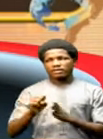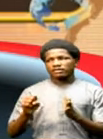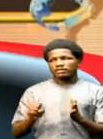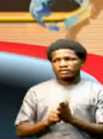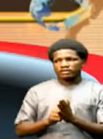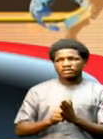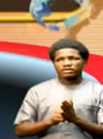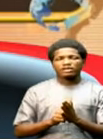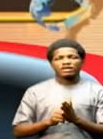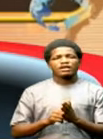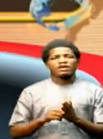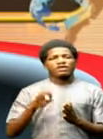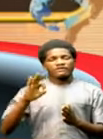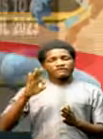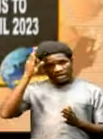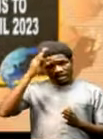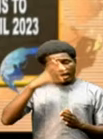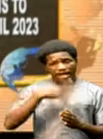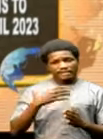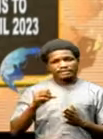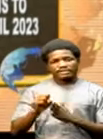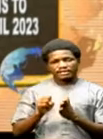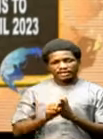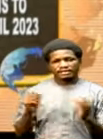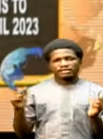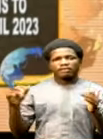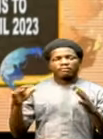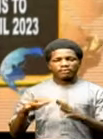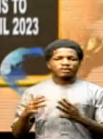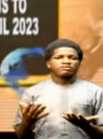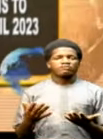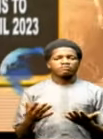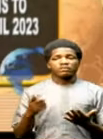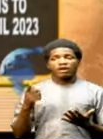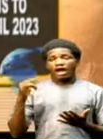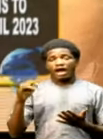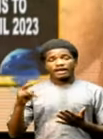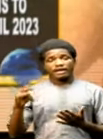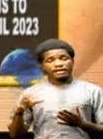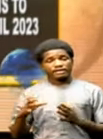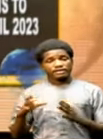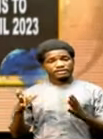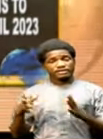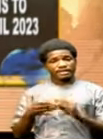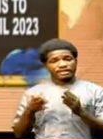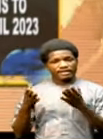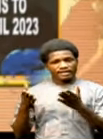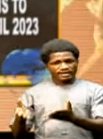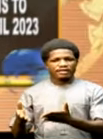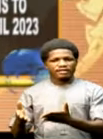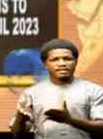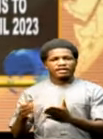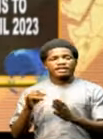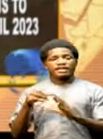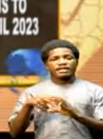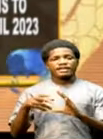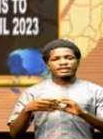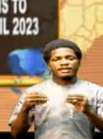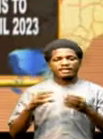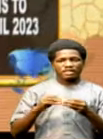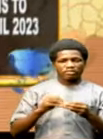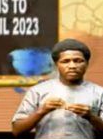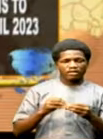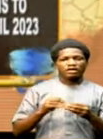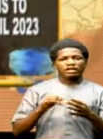state assembly constituencies. In a statement, INEC National Commissioner for Information, Festus Okoye, notes